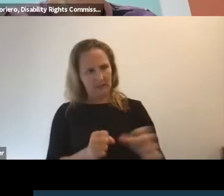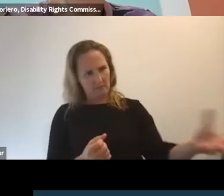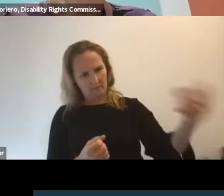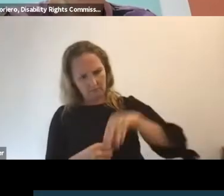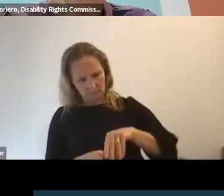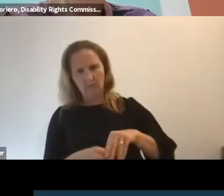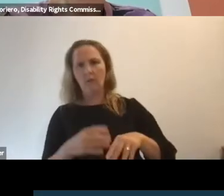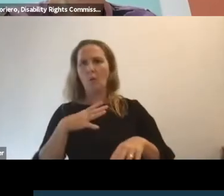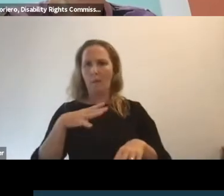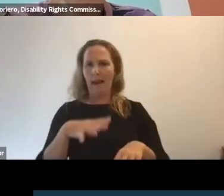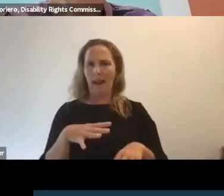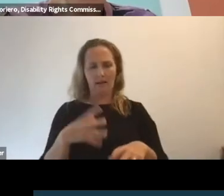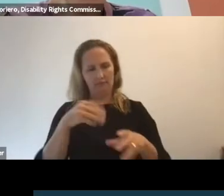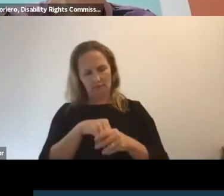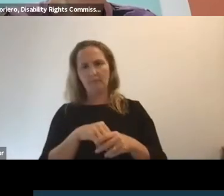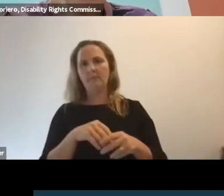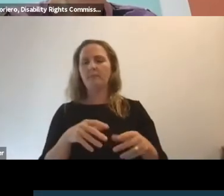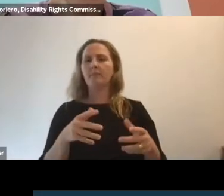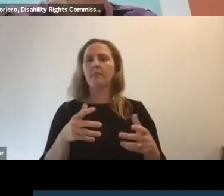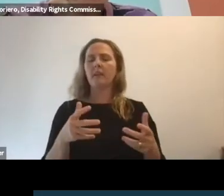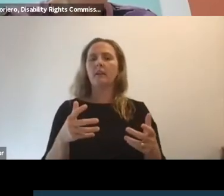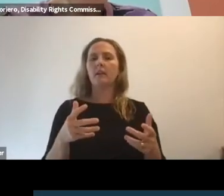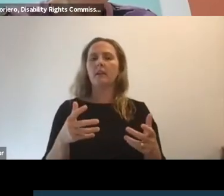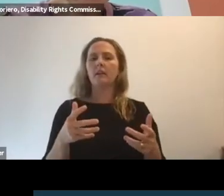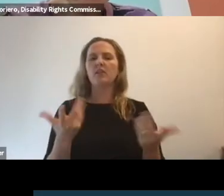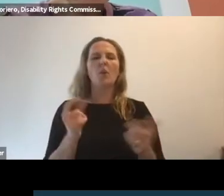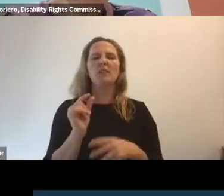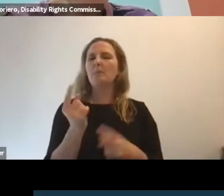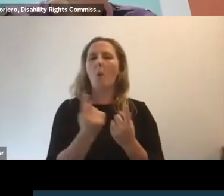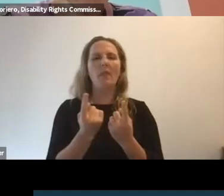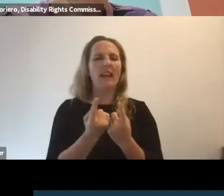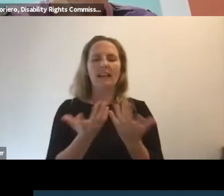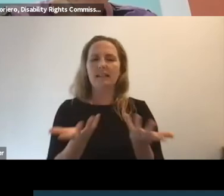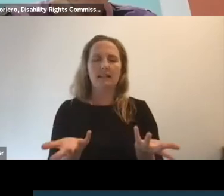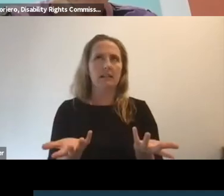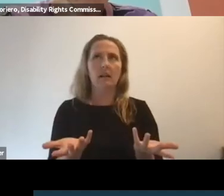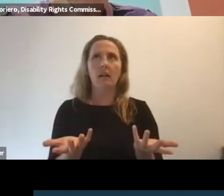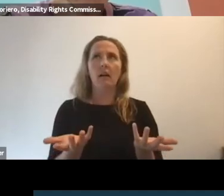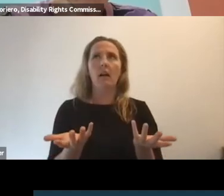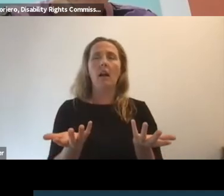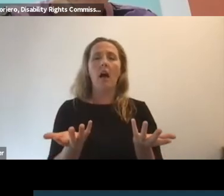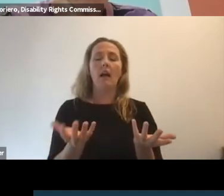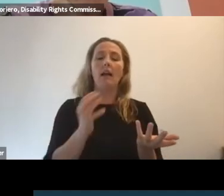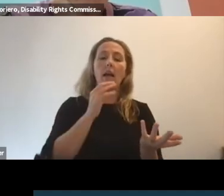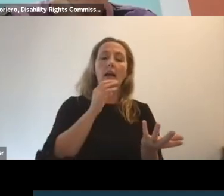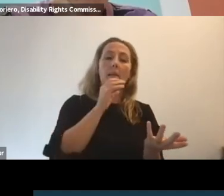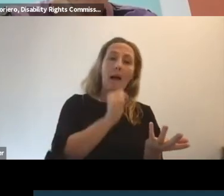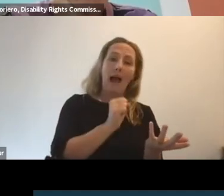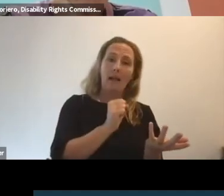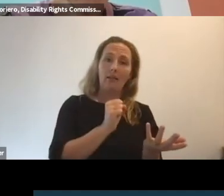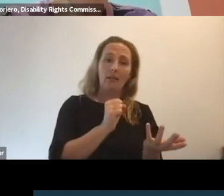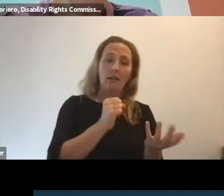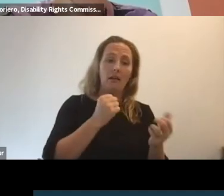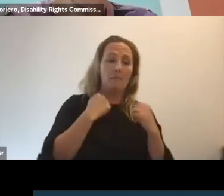you know, small things such as, you know, having male and female bathrooms